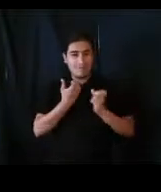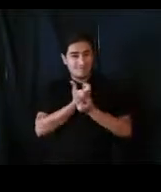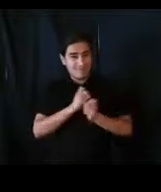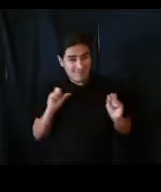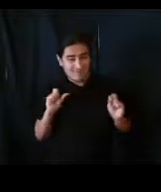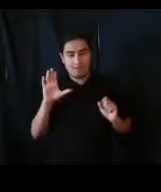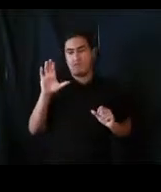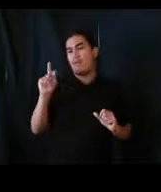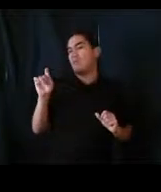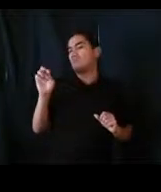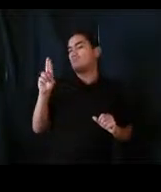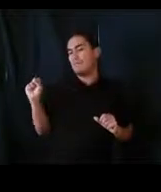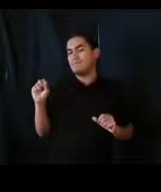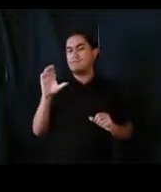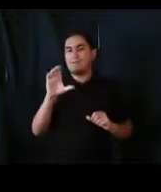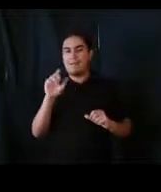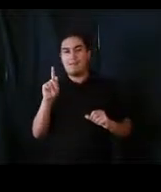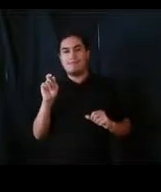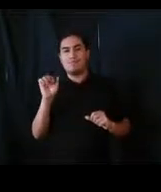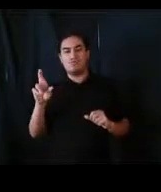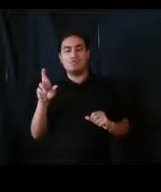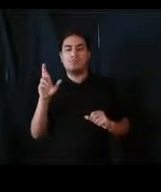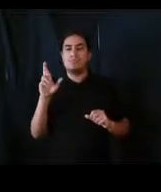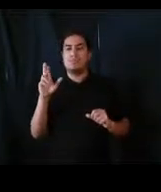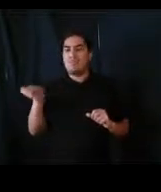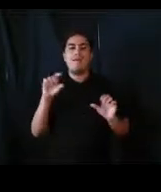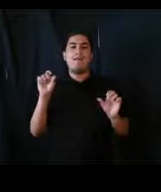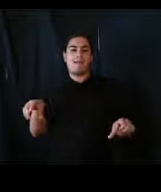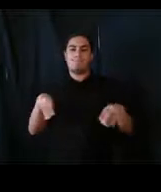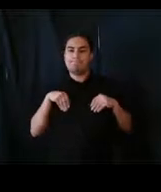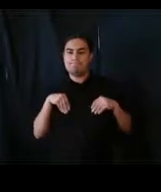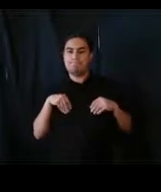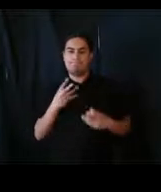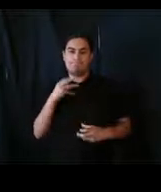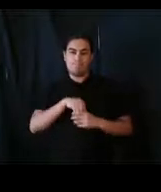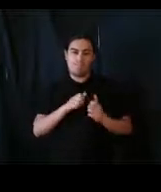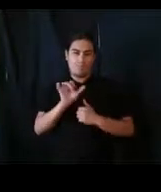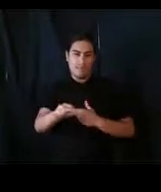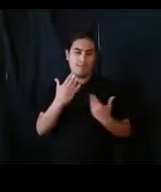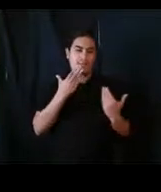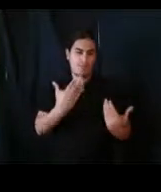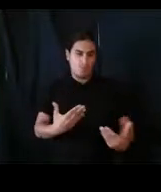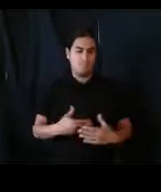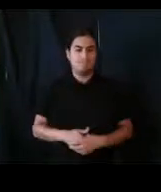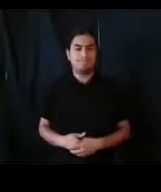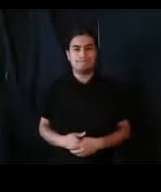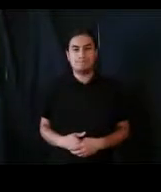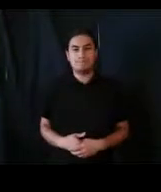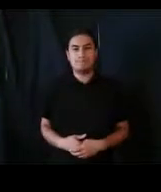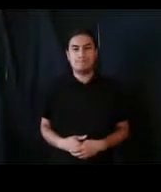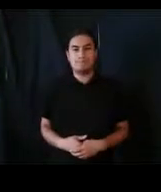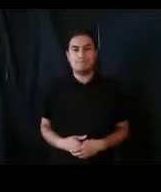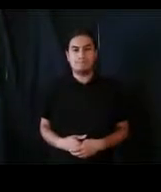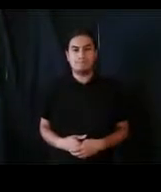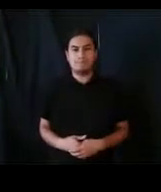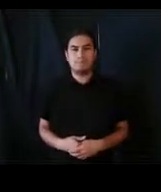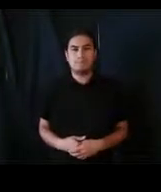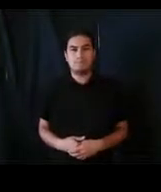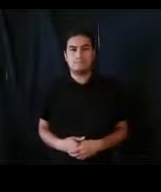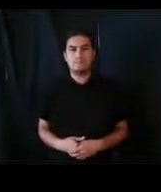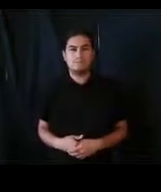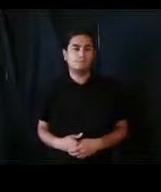caltrans and calsta and others can embrace that thank thank you if i made